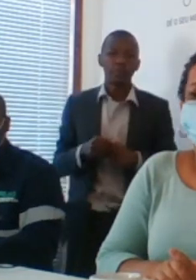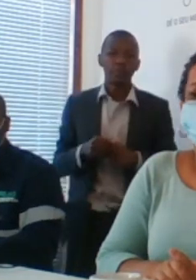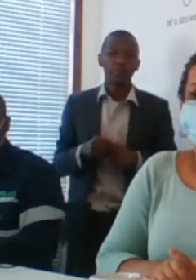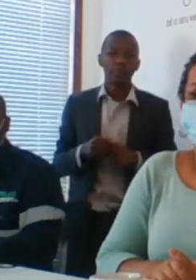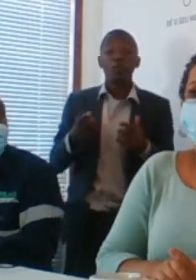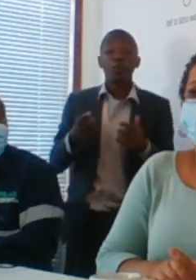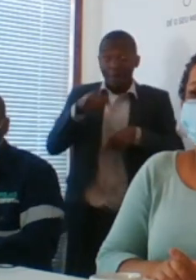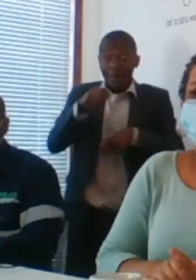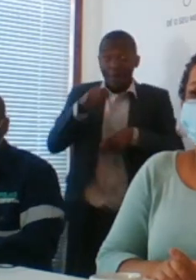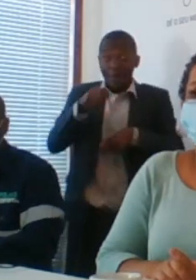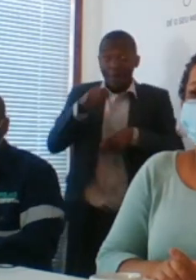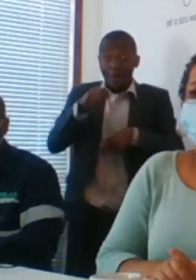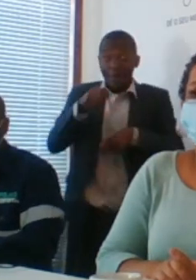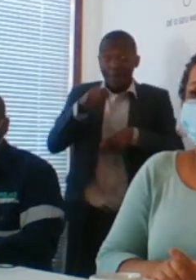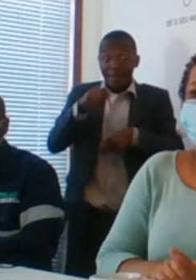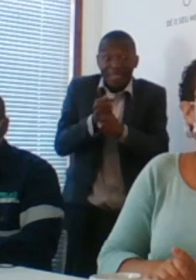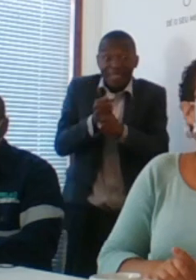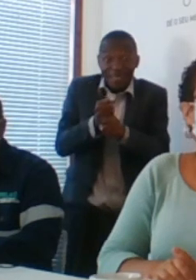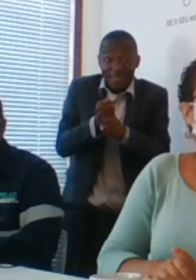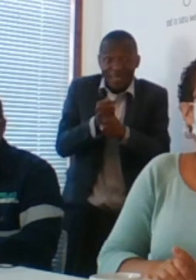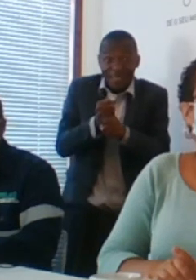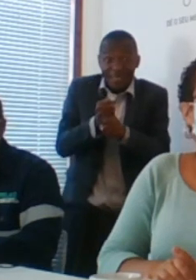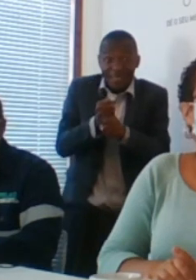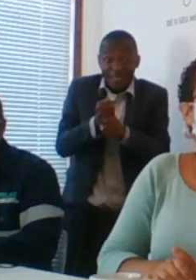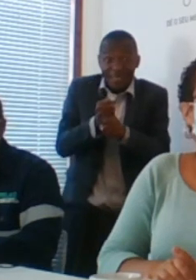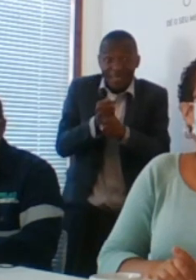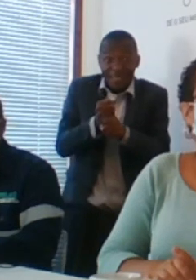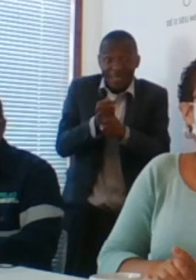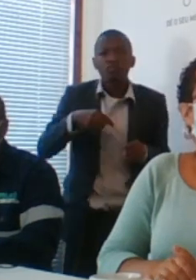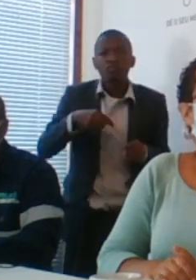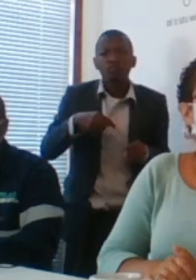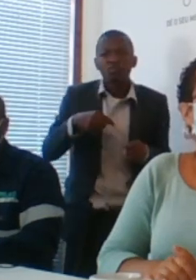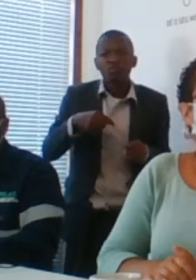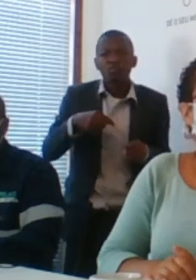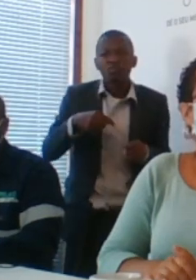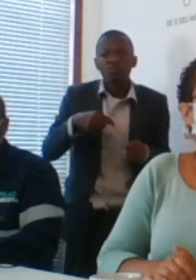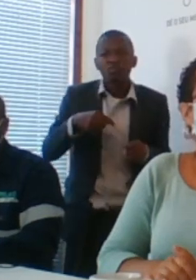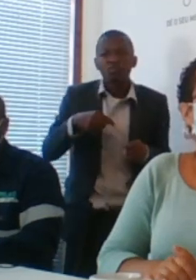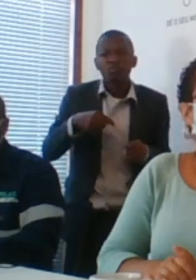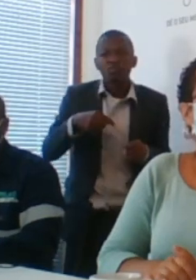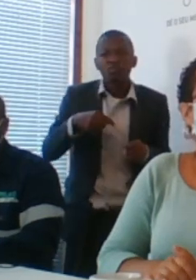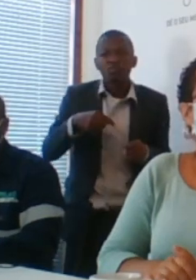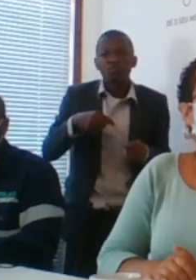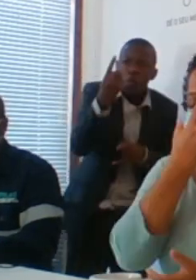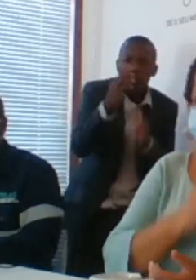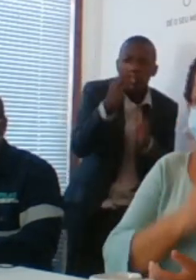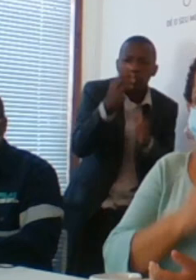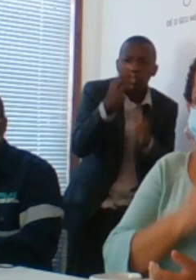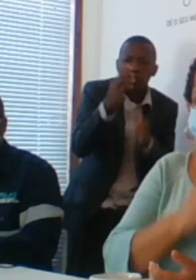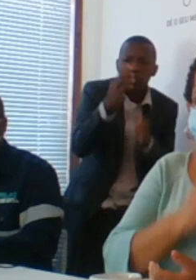this year was defined 110 has a